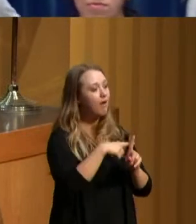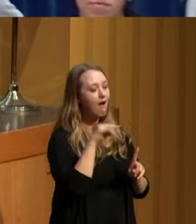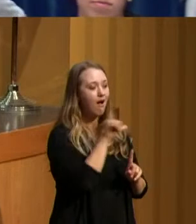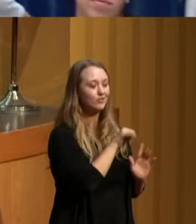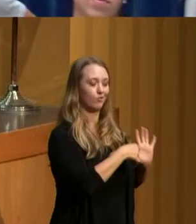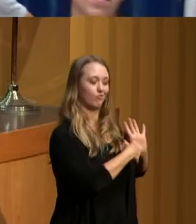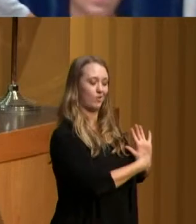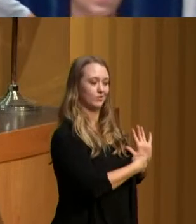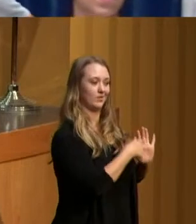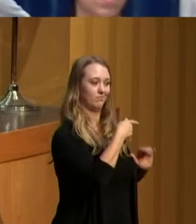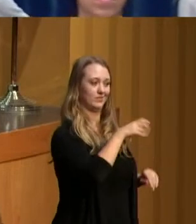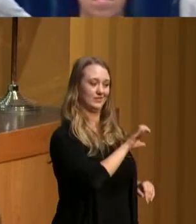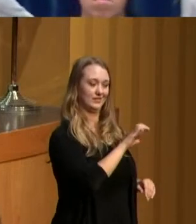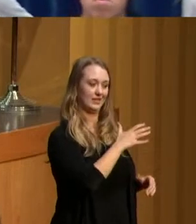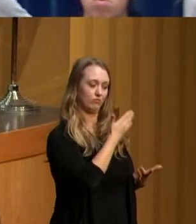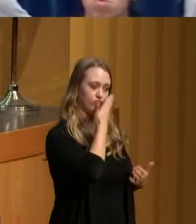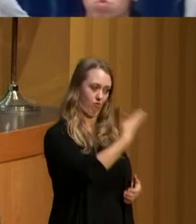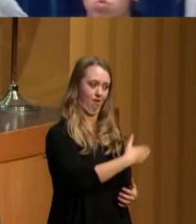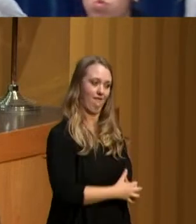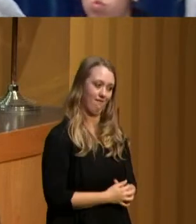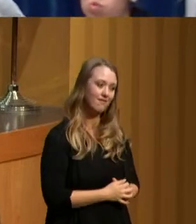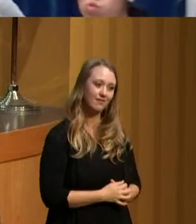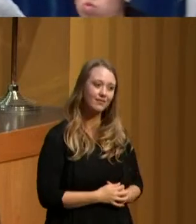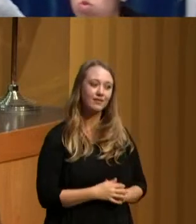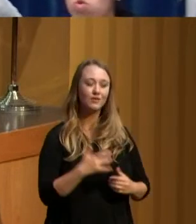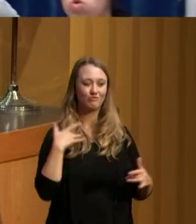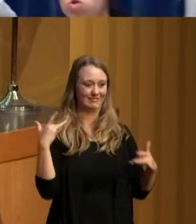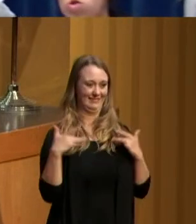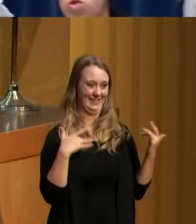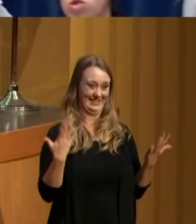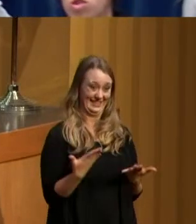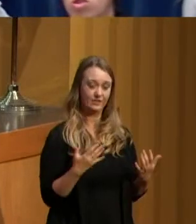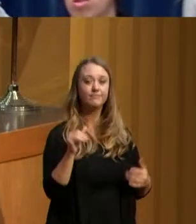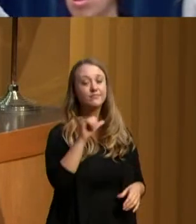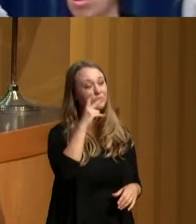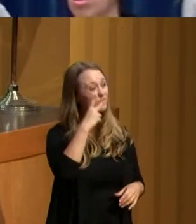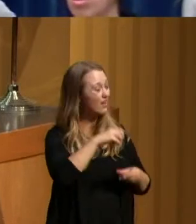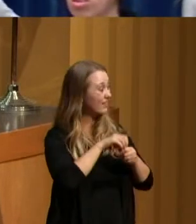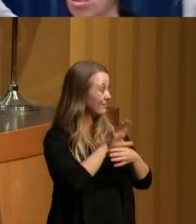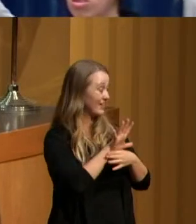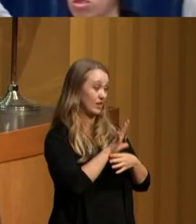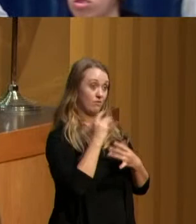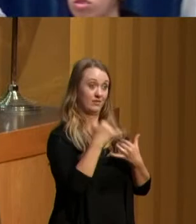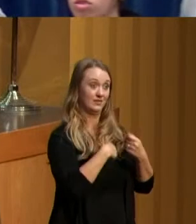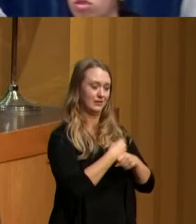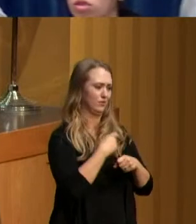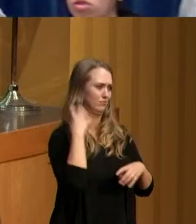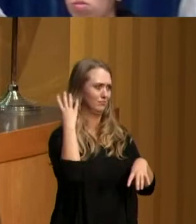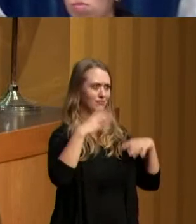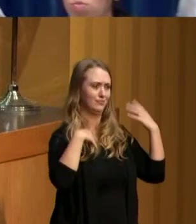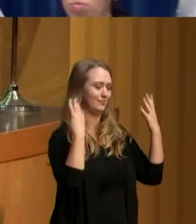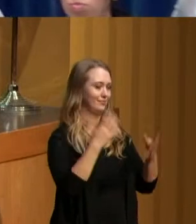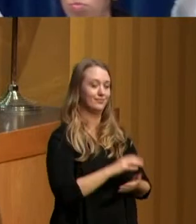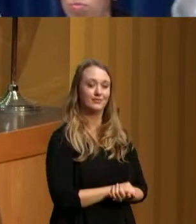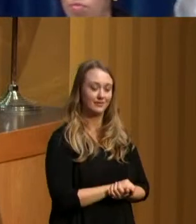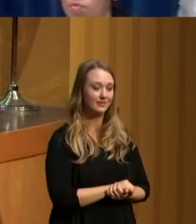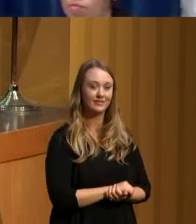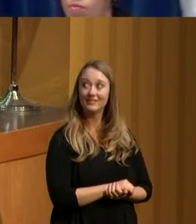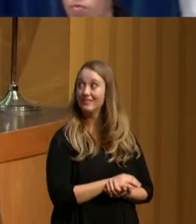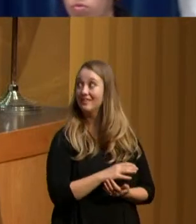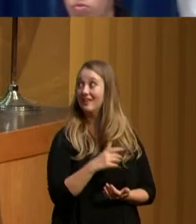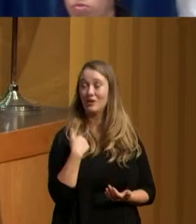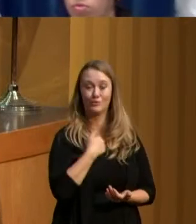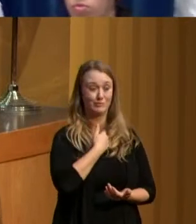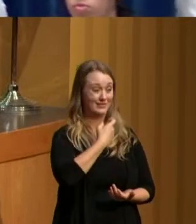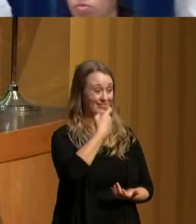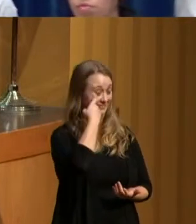So just excited to be there. Like you saw in the video, it's been a crazy year and that we just lived through,